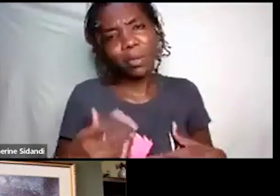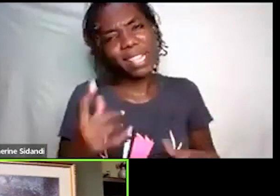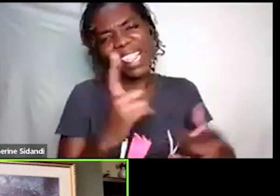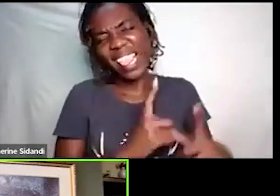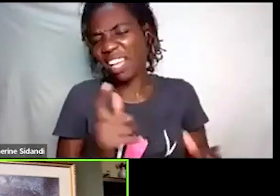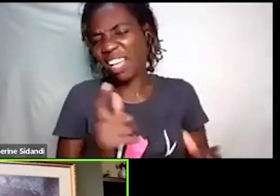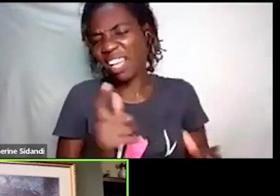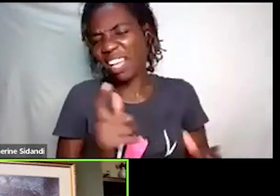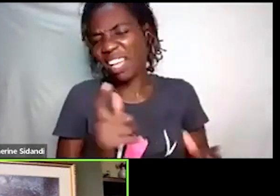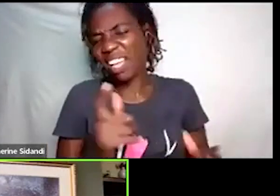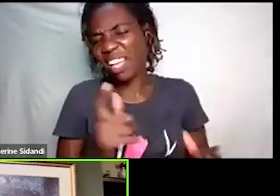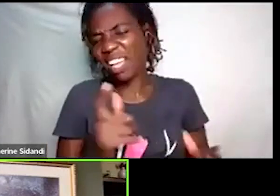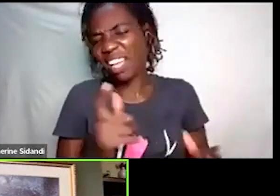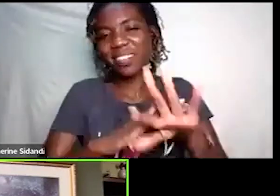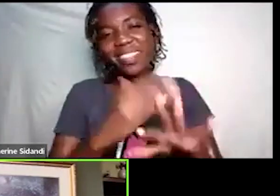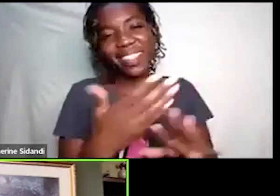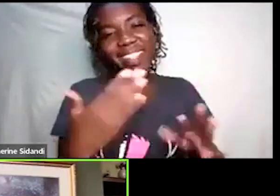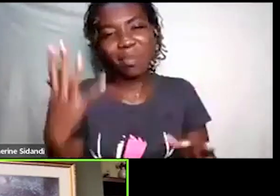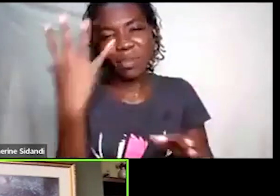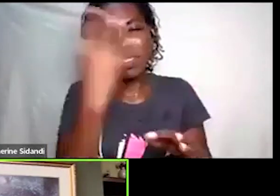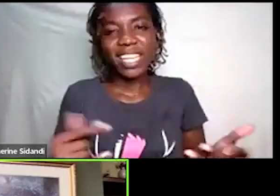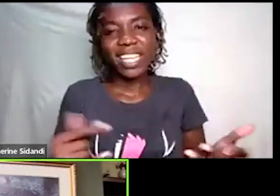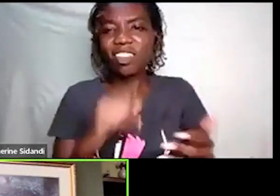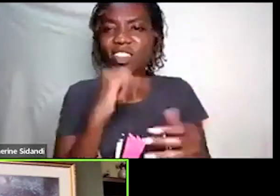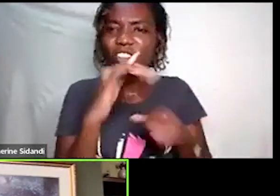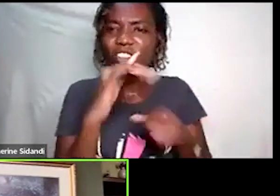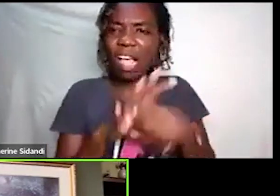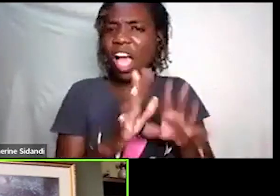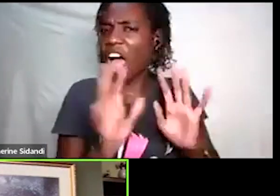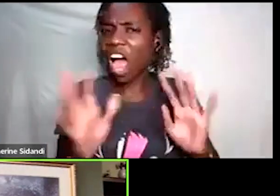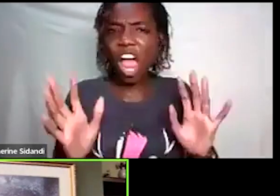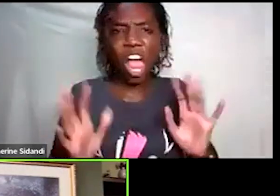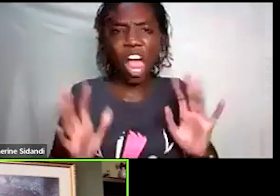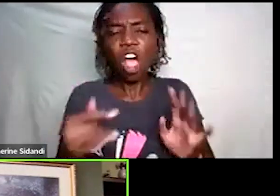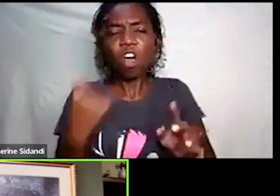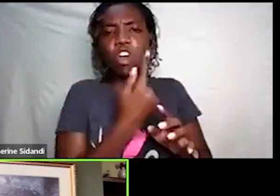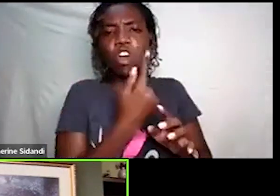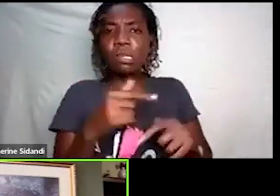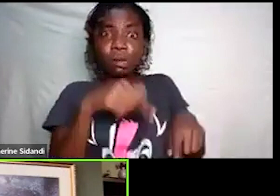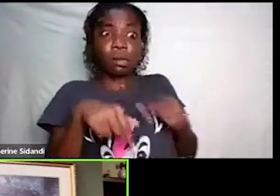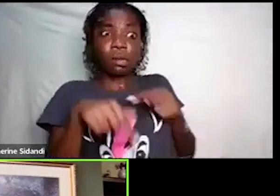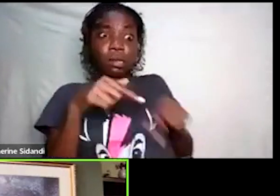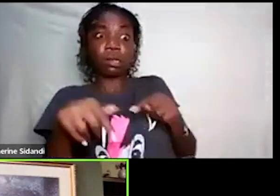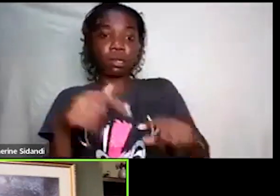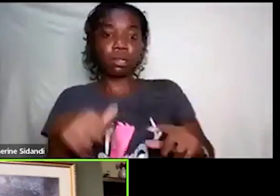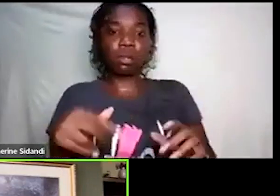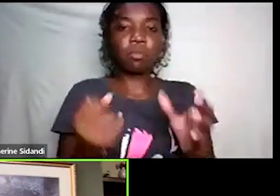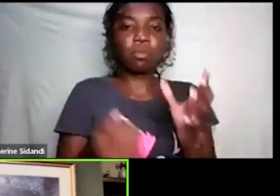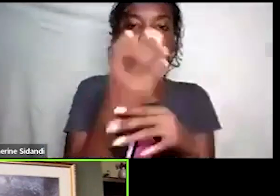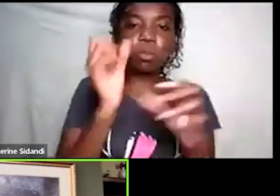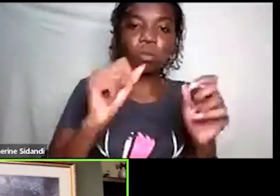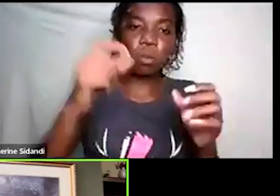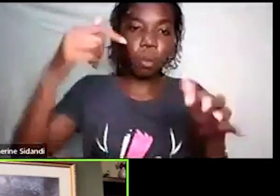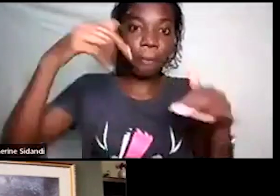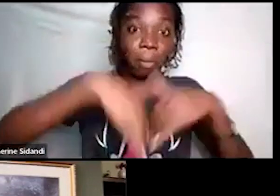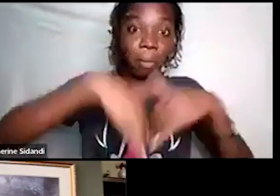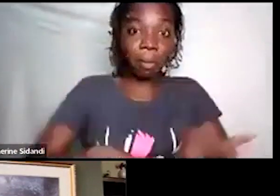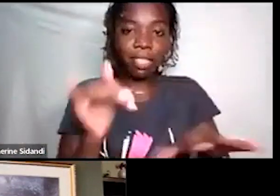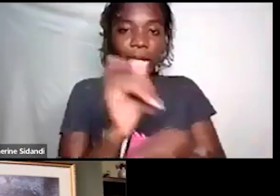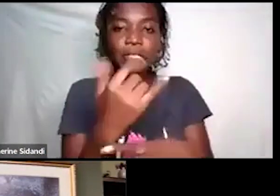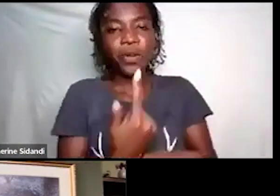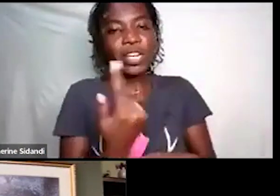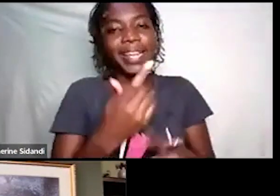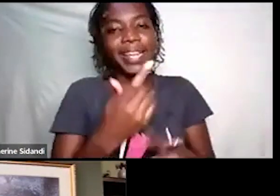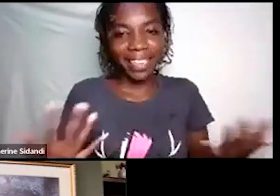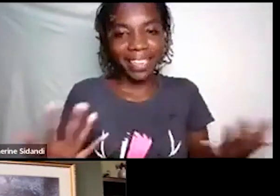And they don't demonize it. They don't demonize it. They're only scared that the productivity will go down. That's the only thing. The